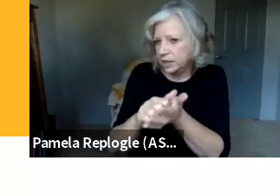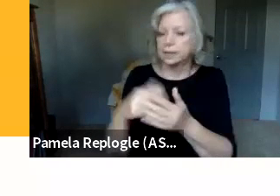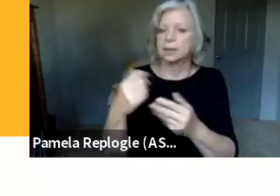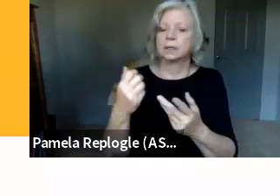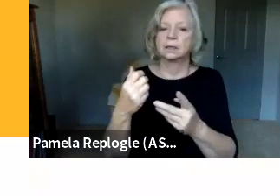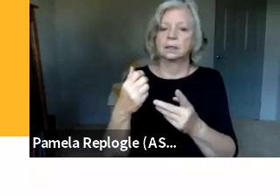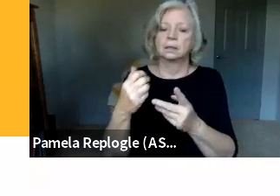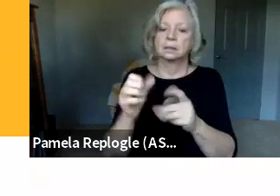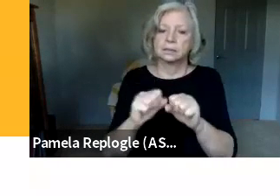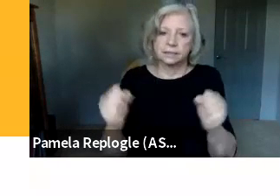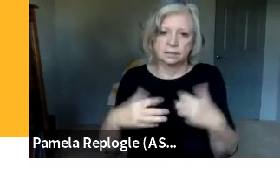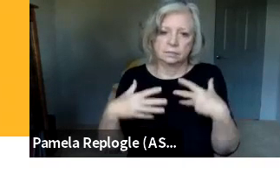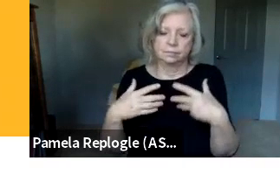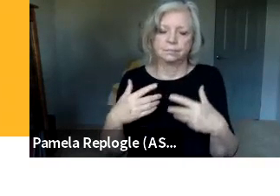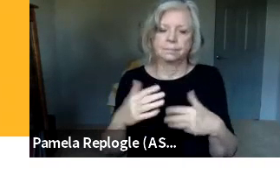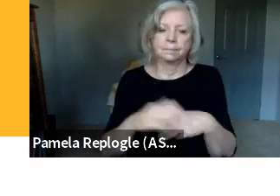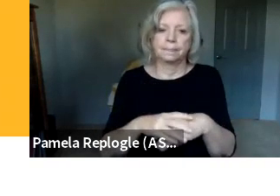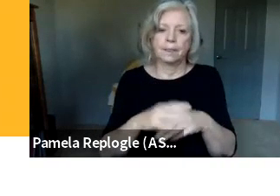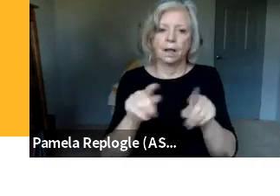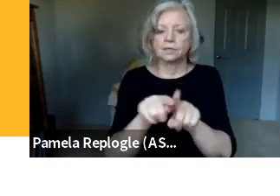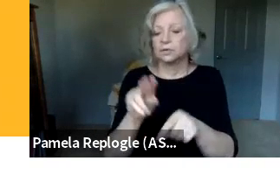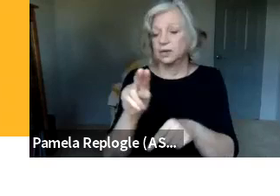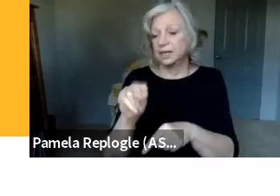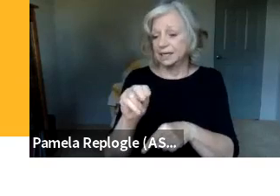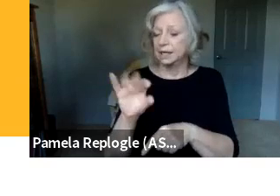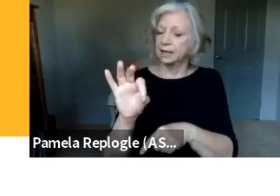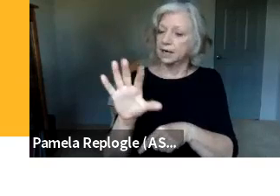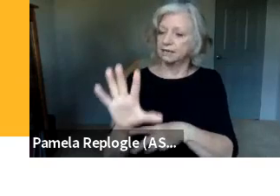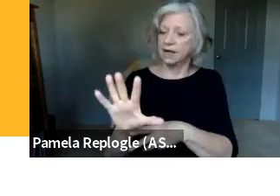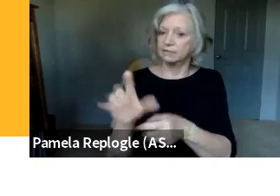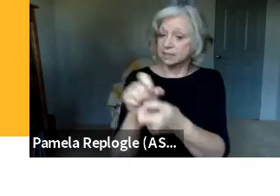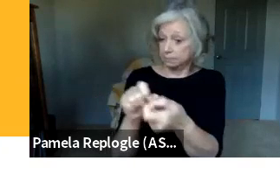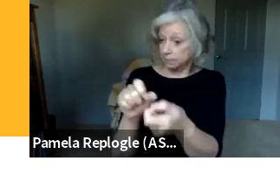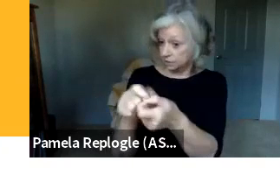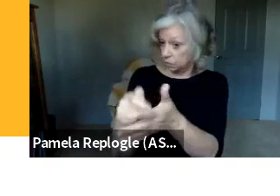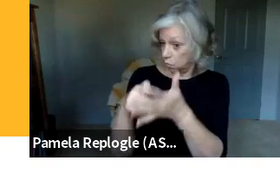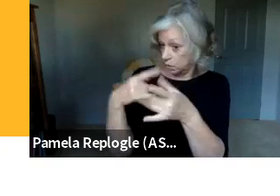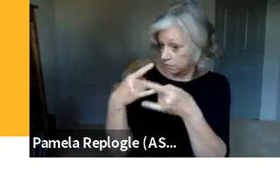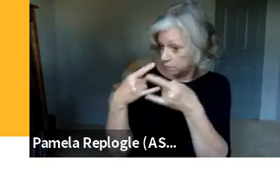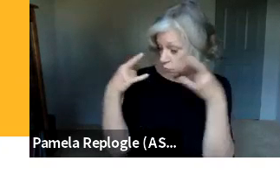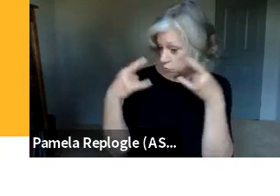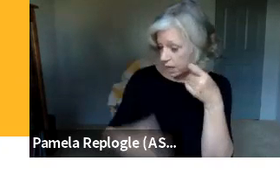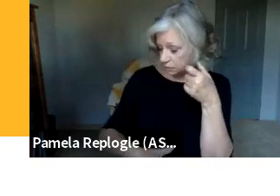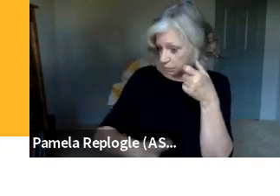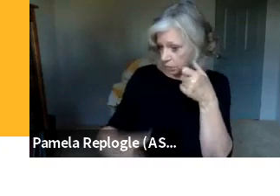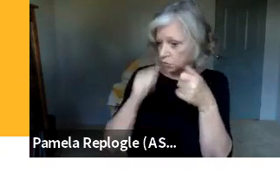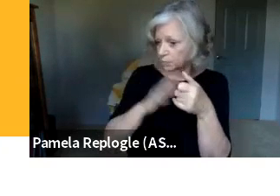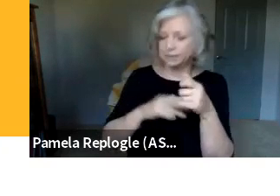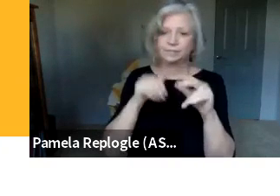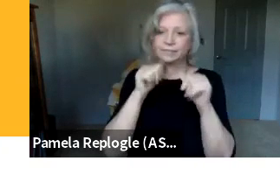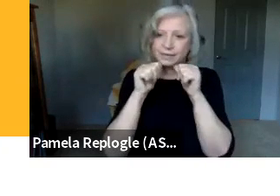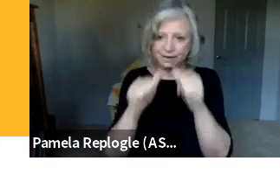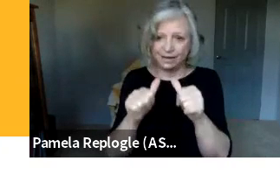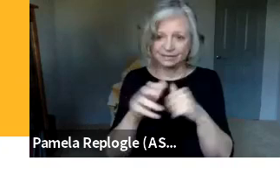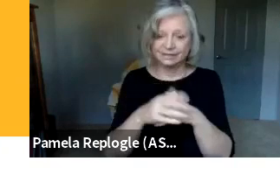masks are not specifically recommended for pregnant women. Certainly people who are familiar